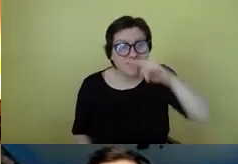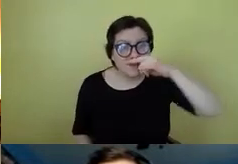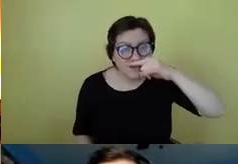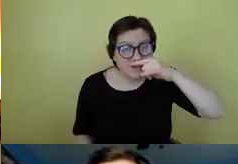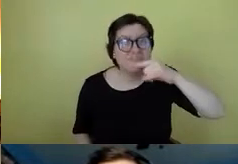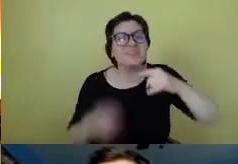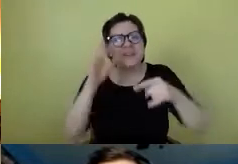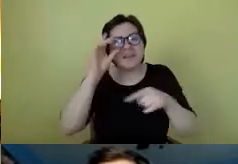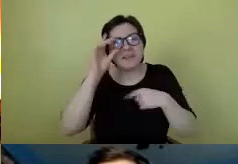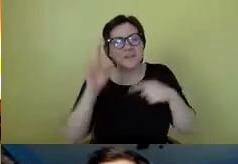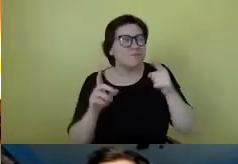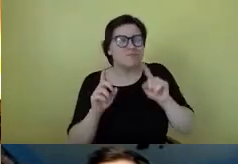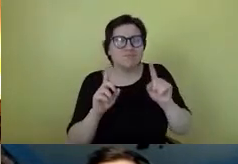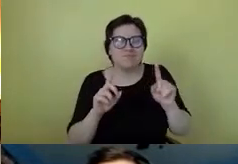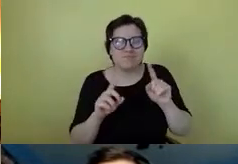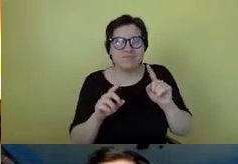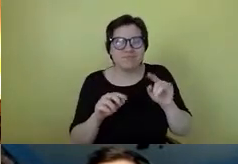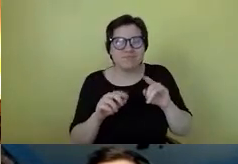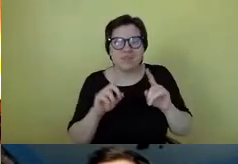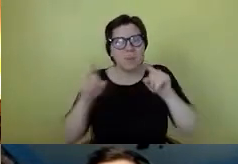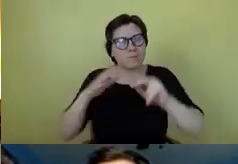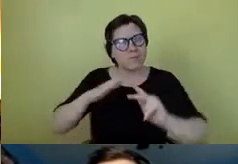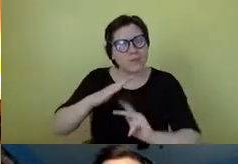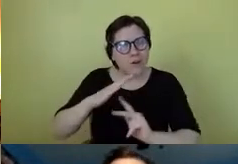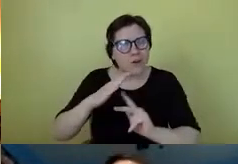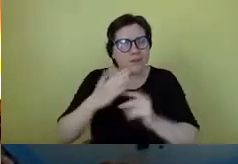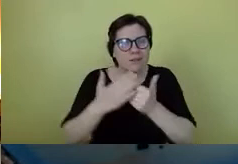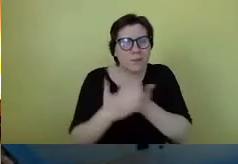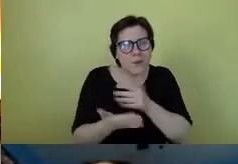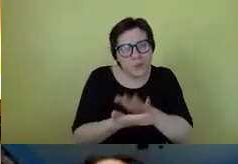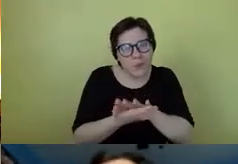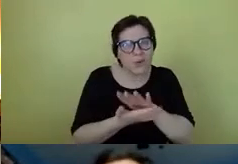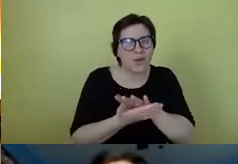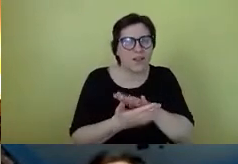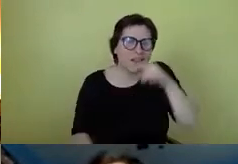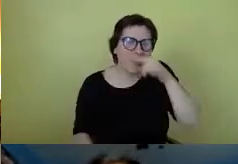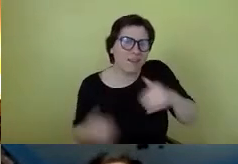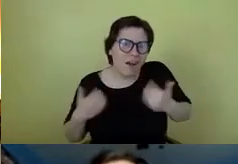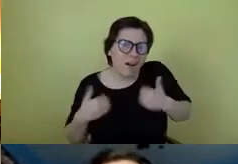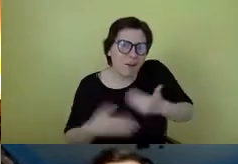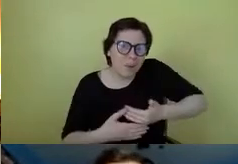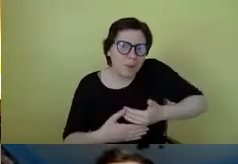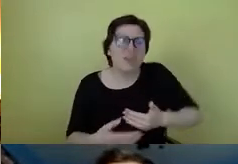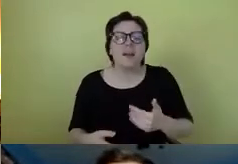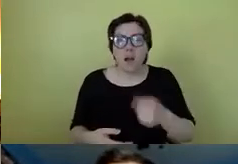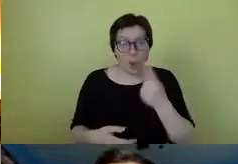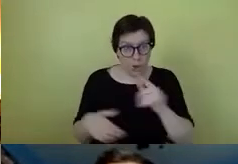off to kindergarten or preschool, one of the things that challenged you